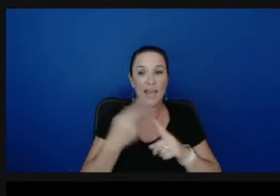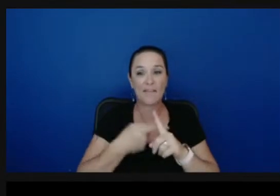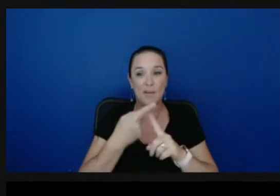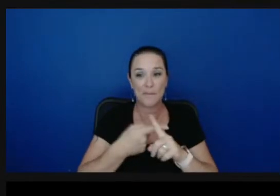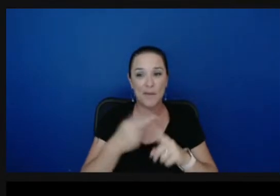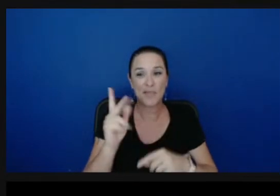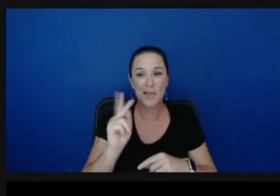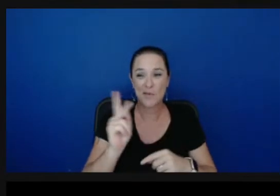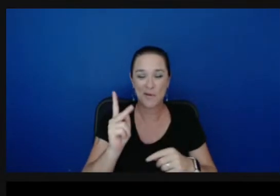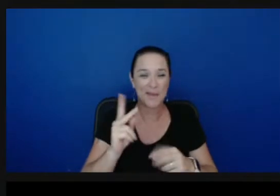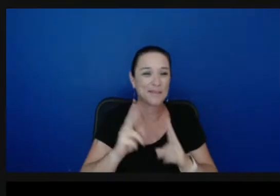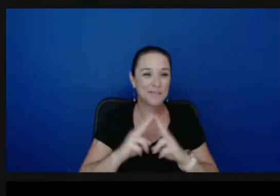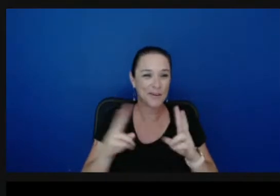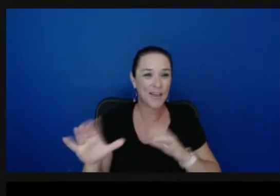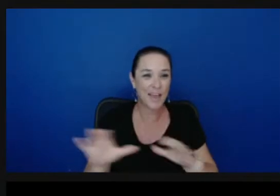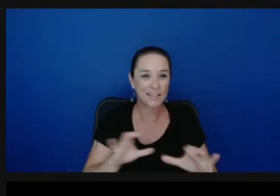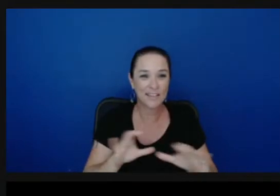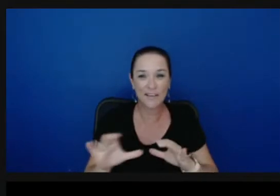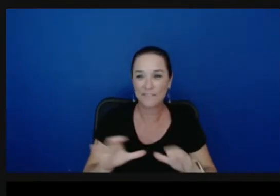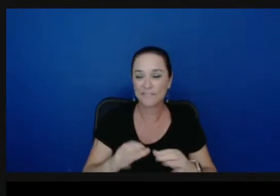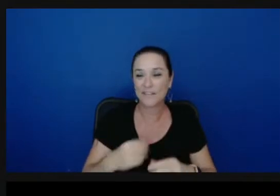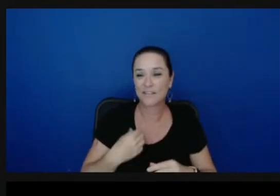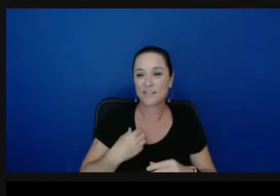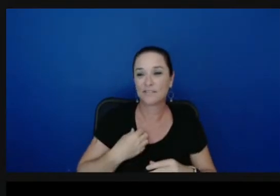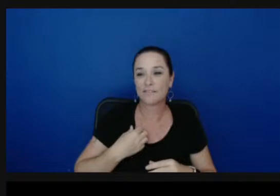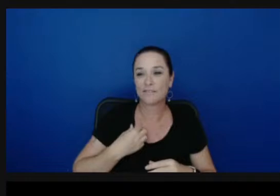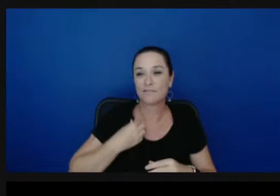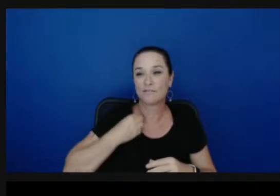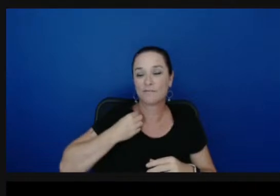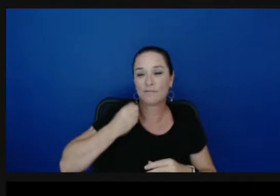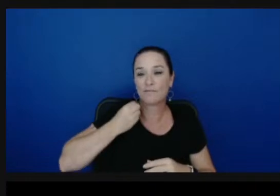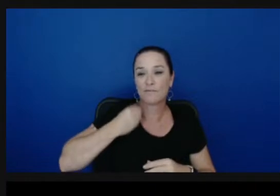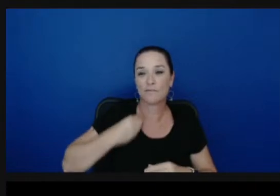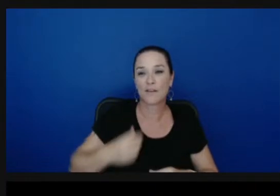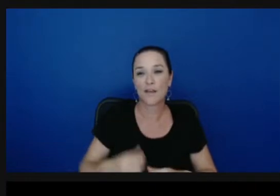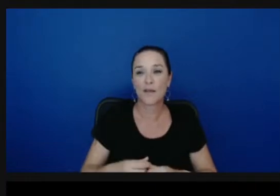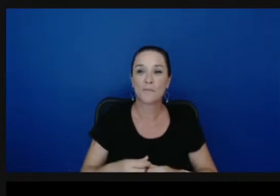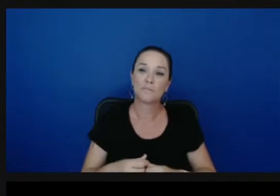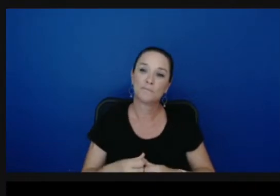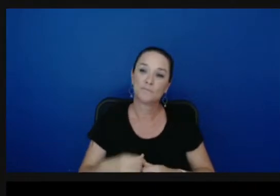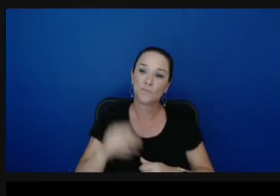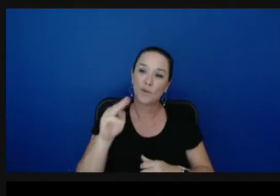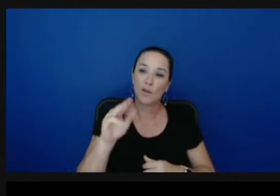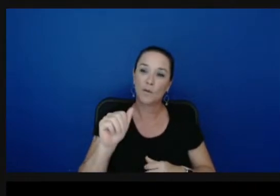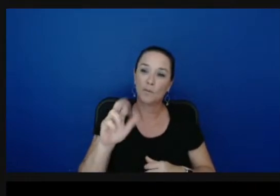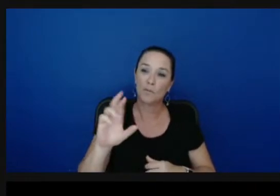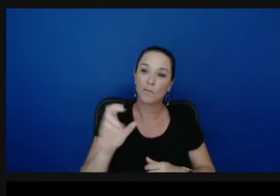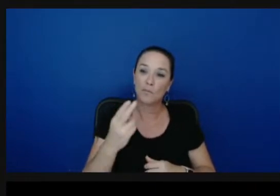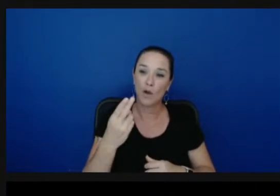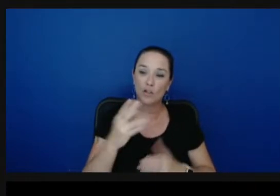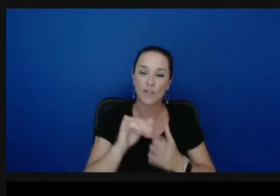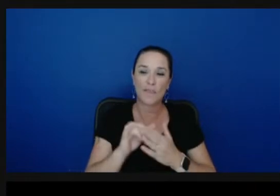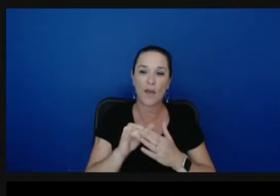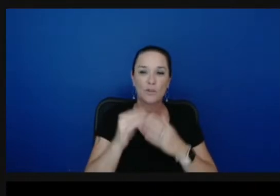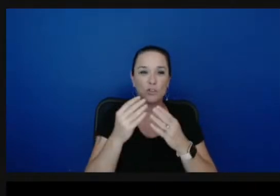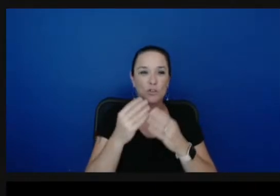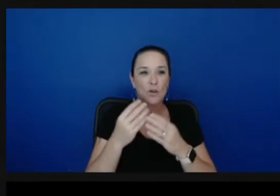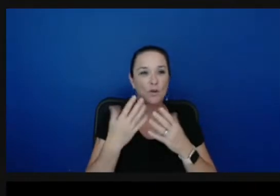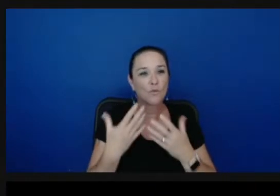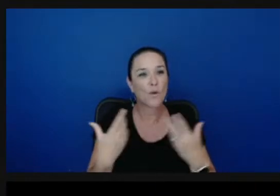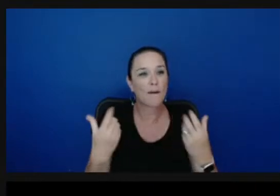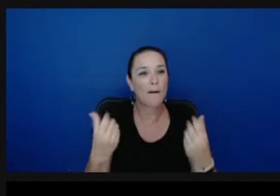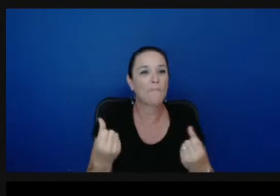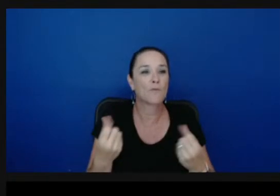active, and you can see that we're still at a fairly high pace compared to March, which was our recovery month on